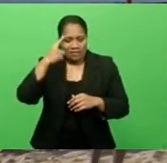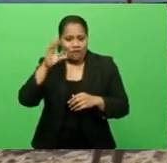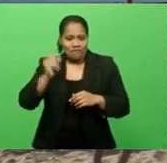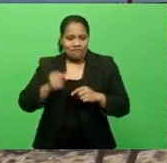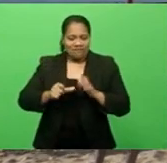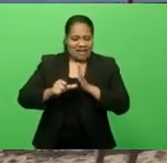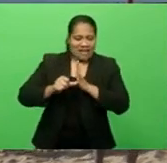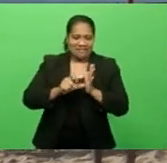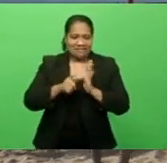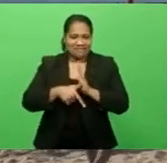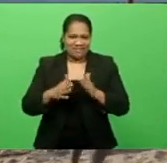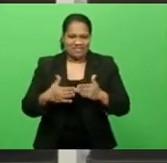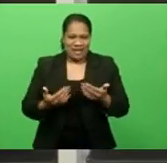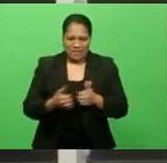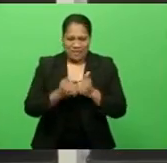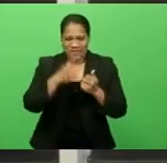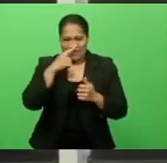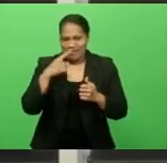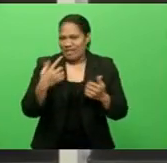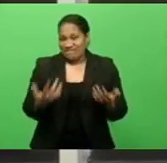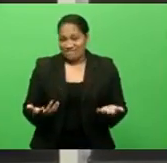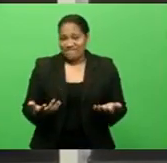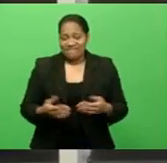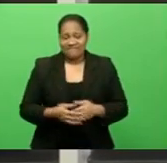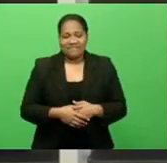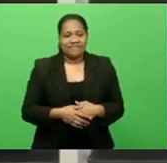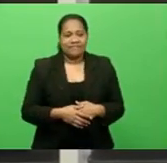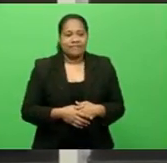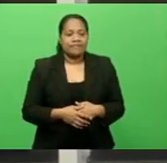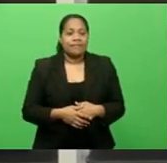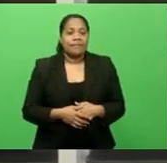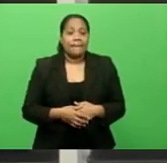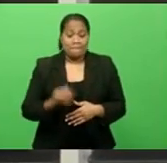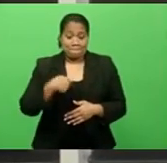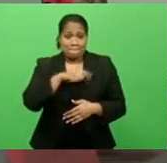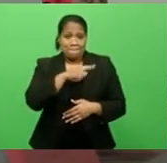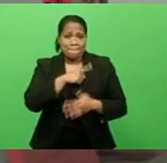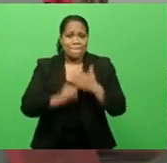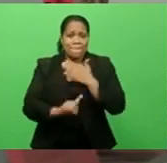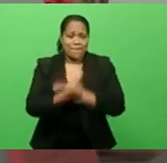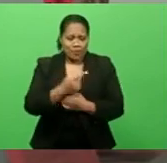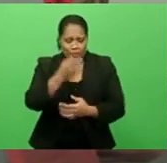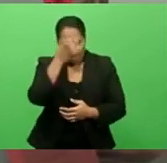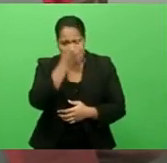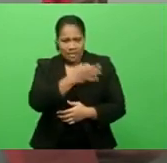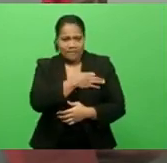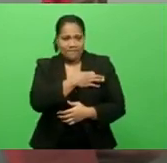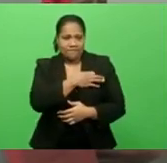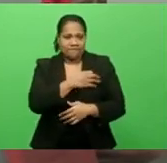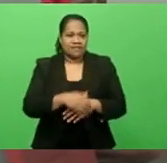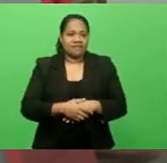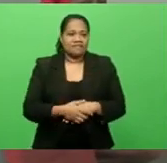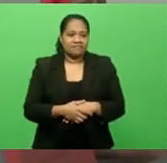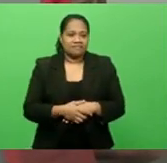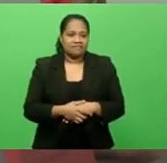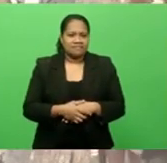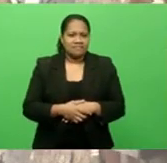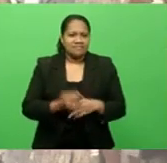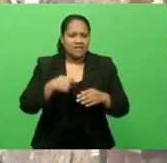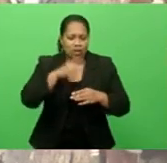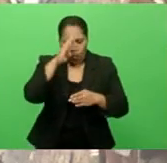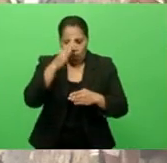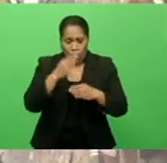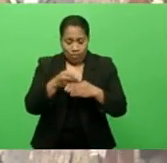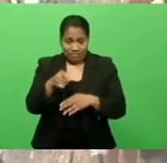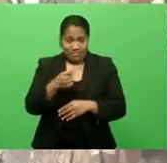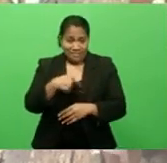many. For us, we believe that through word of mouth, and we hope that these guests that